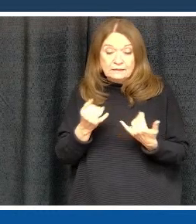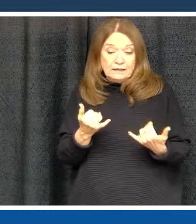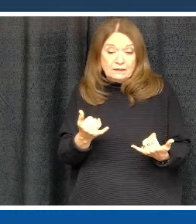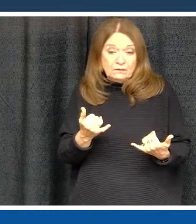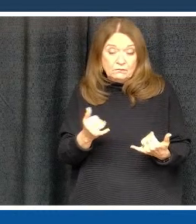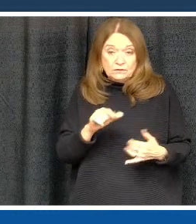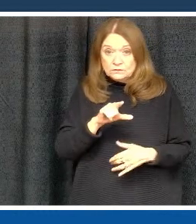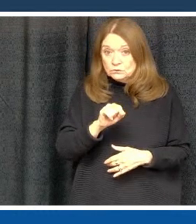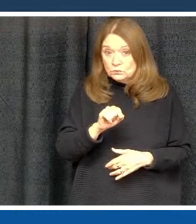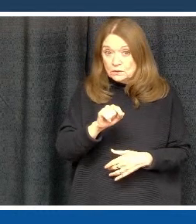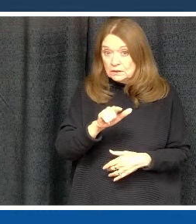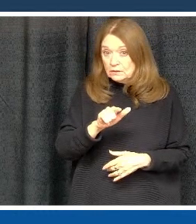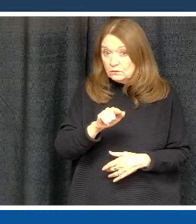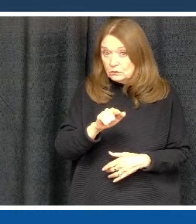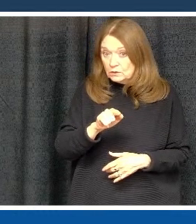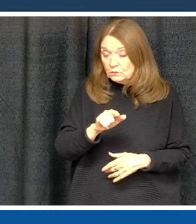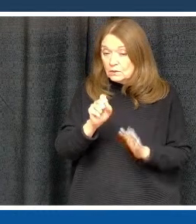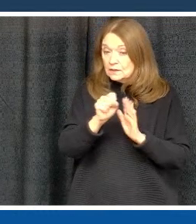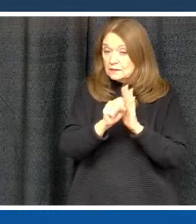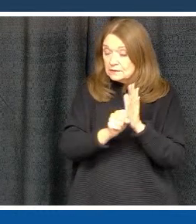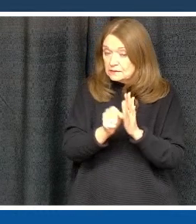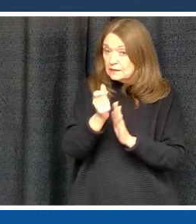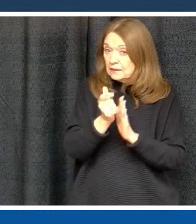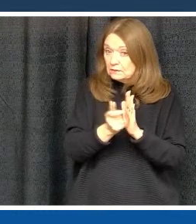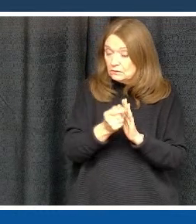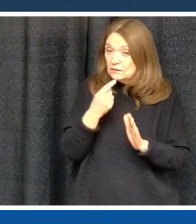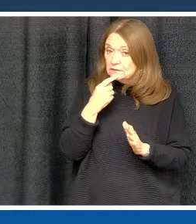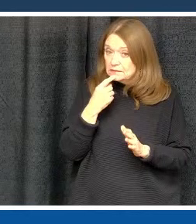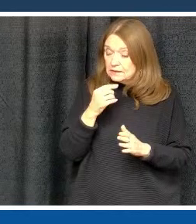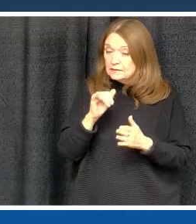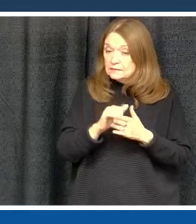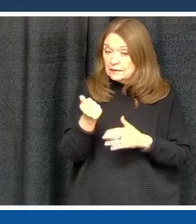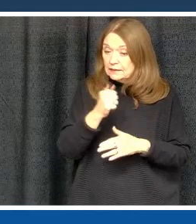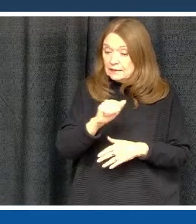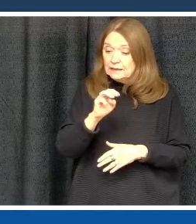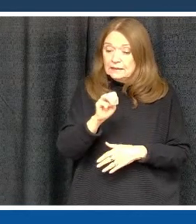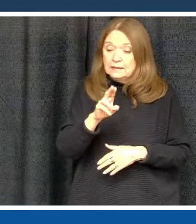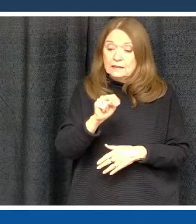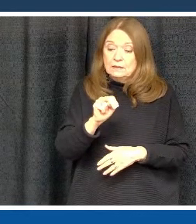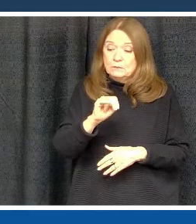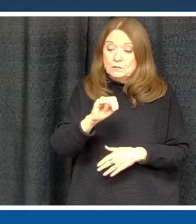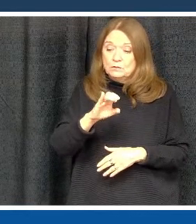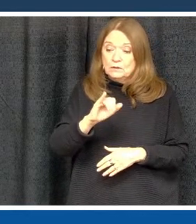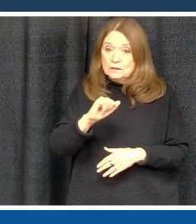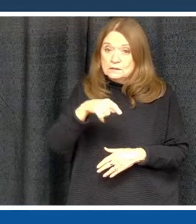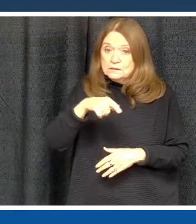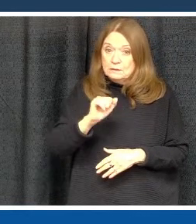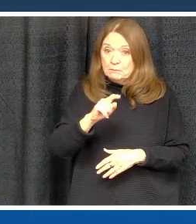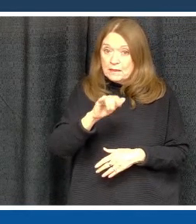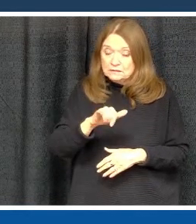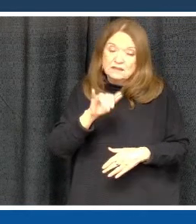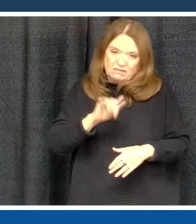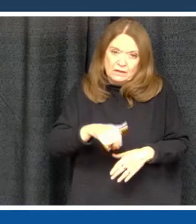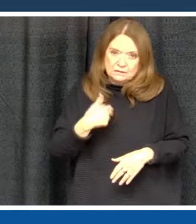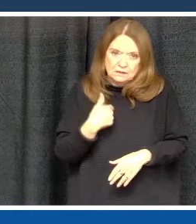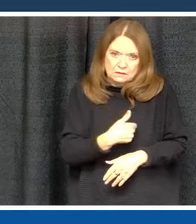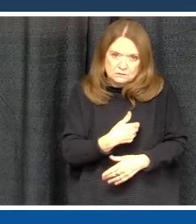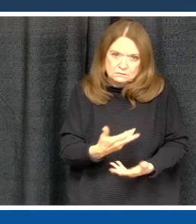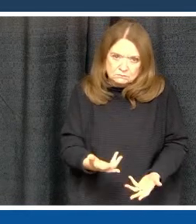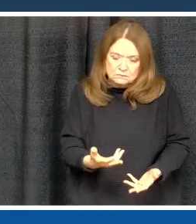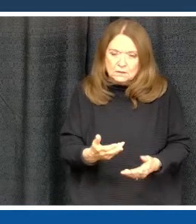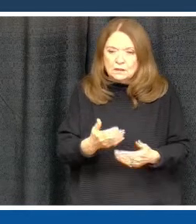in 2021, the state law says any municipality, and it defines us as an of course. independently